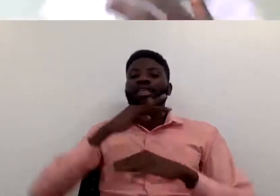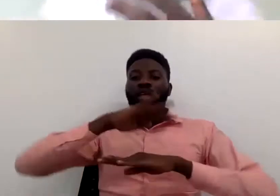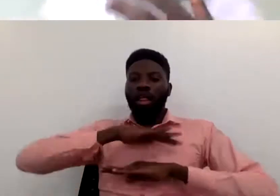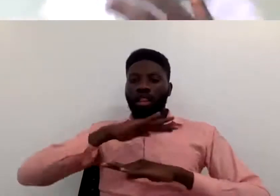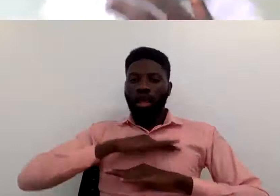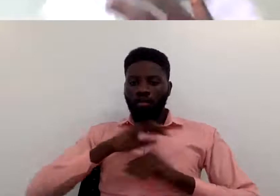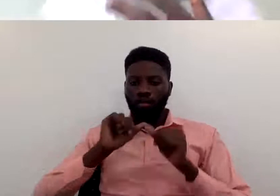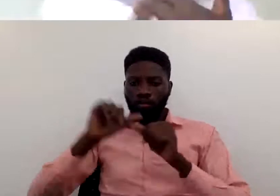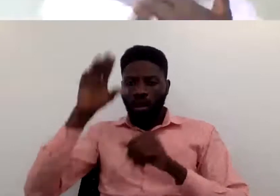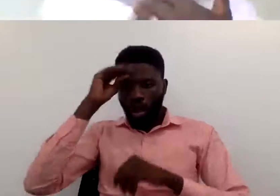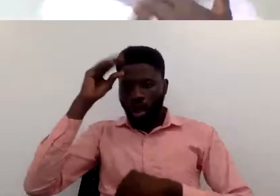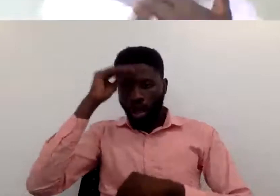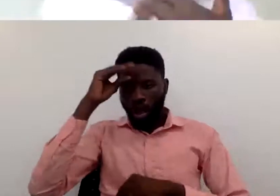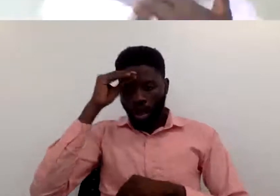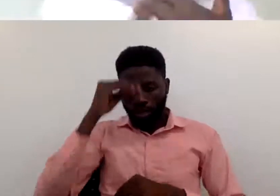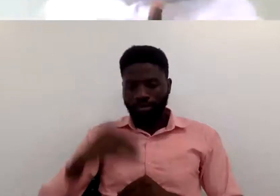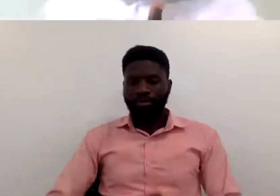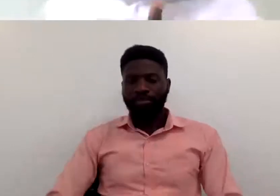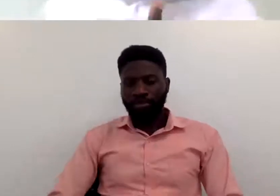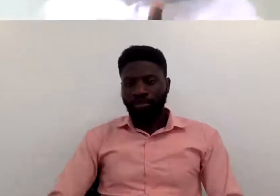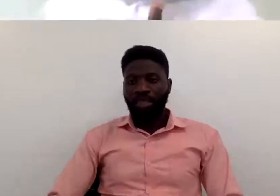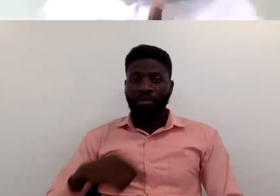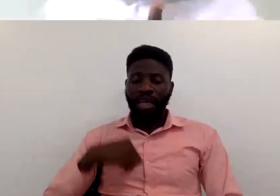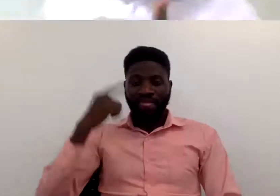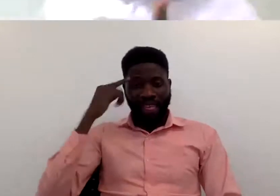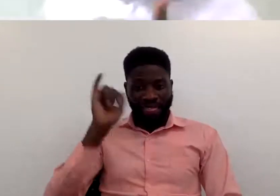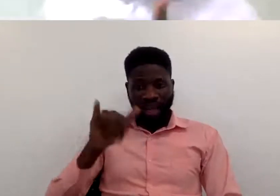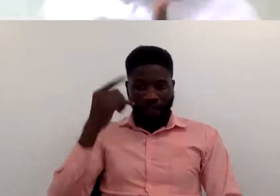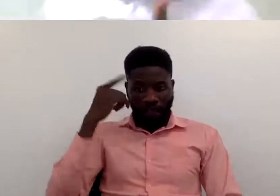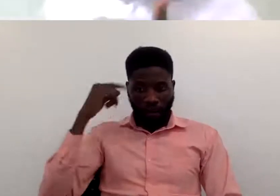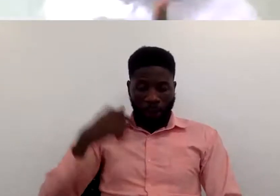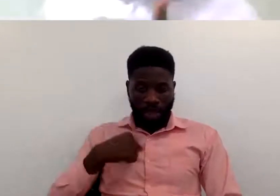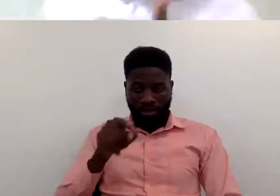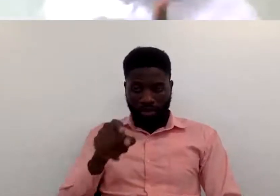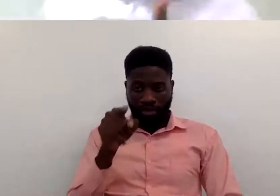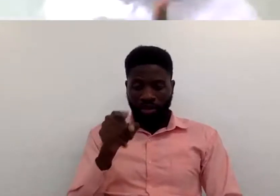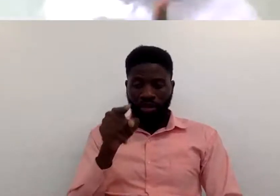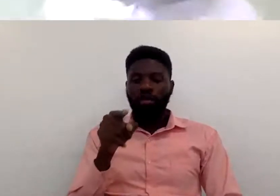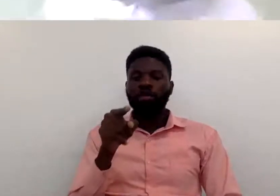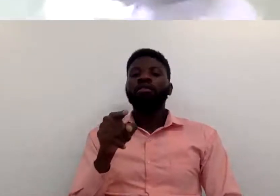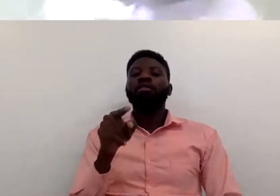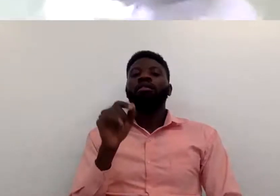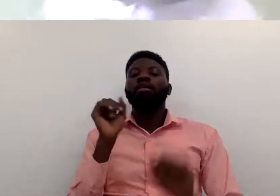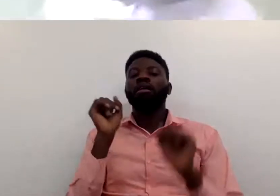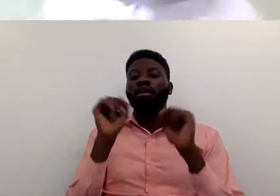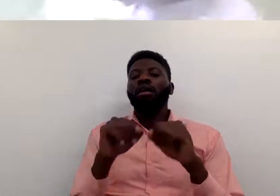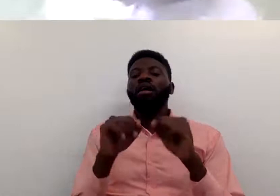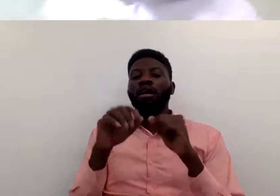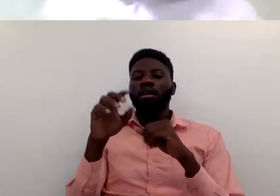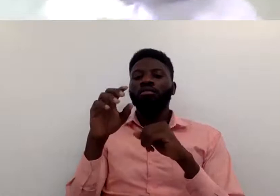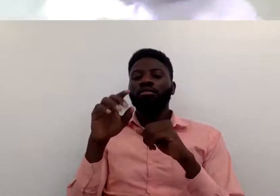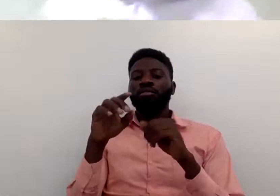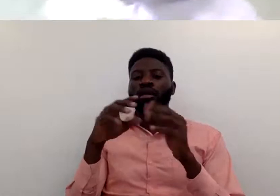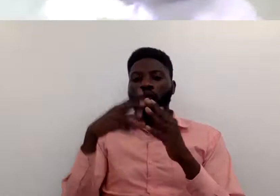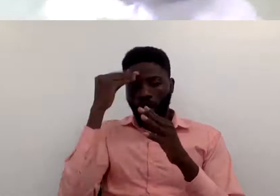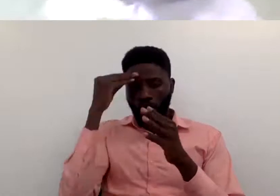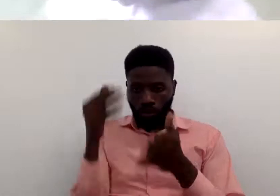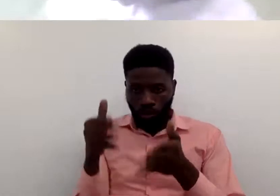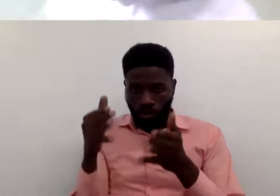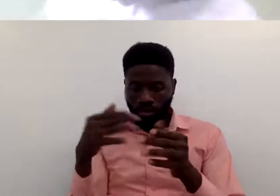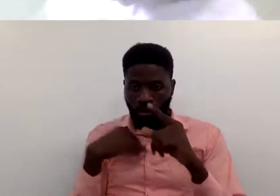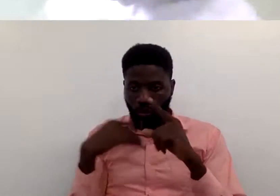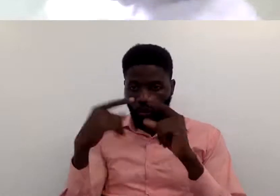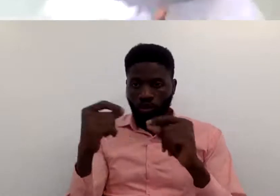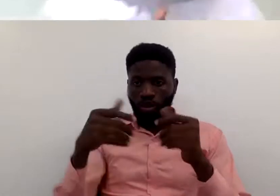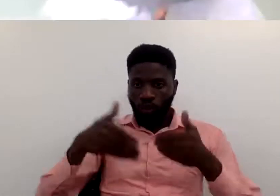with what is happening? I think that for me is the basis of a conversation today. And I usually tell young people,